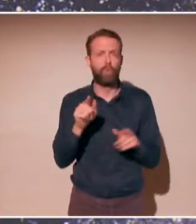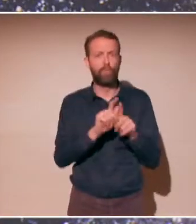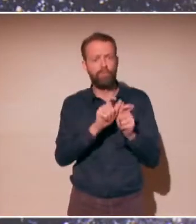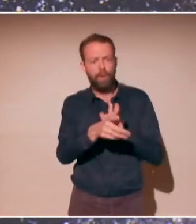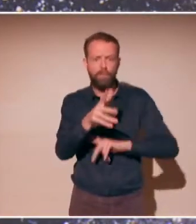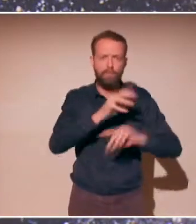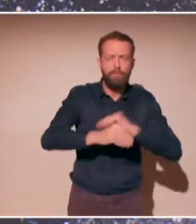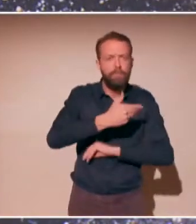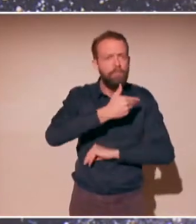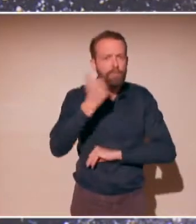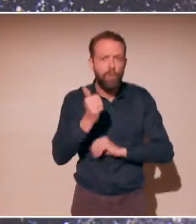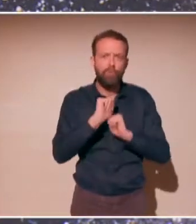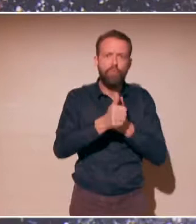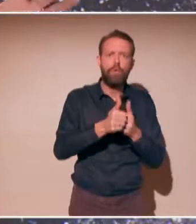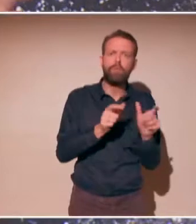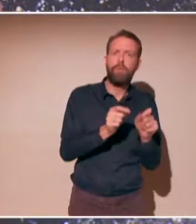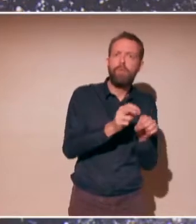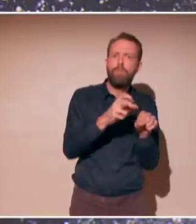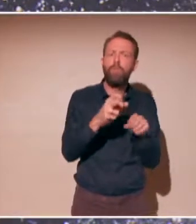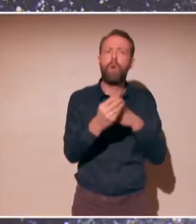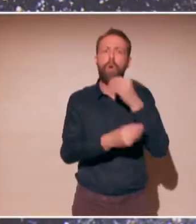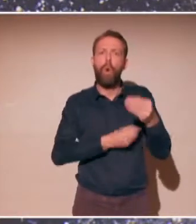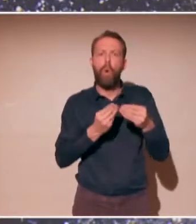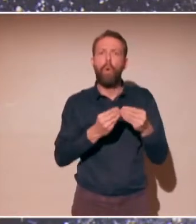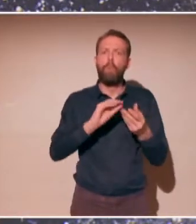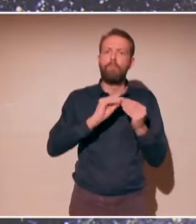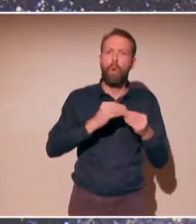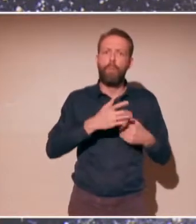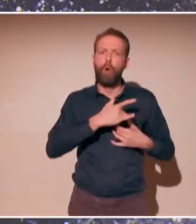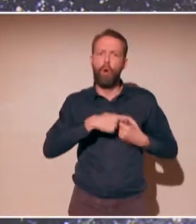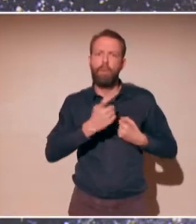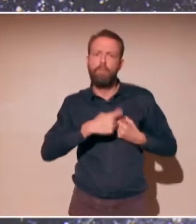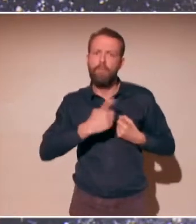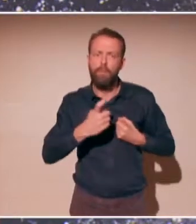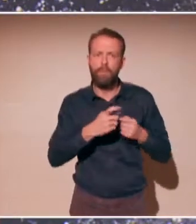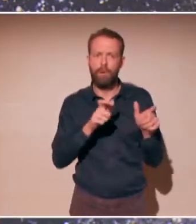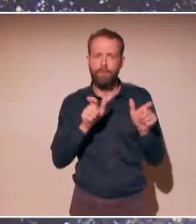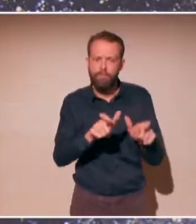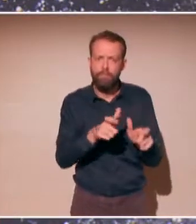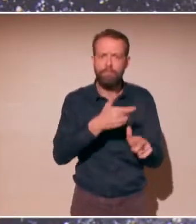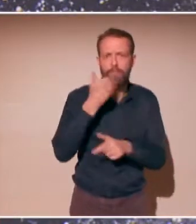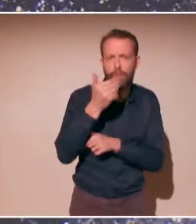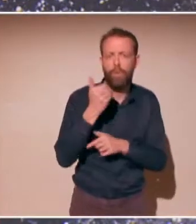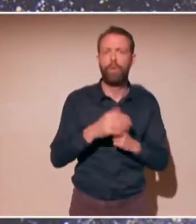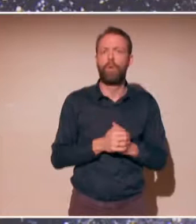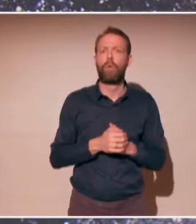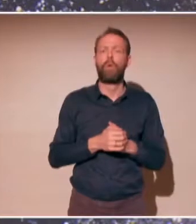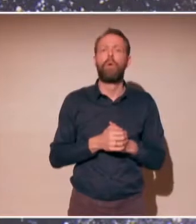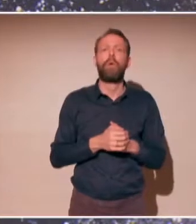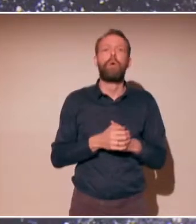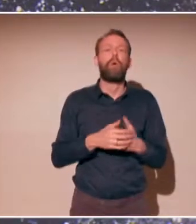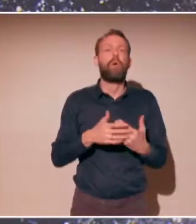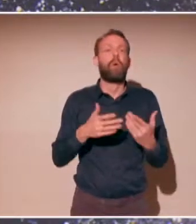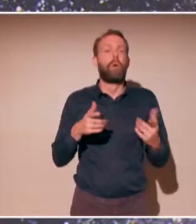certain pathologies, and we can actually treat tumors, but also arrhythmia, cardiac